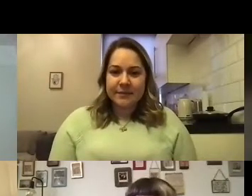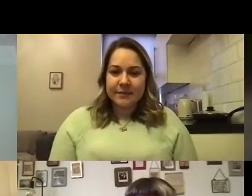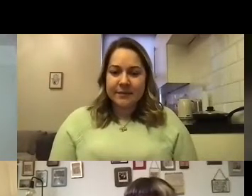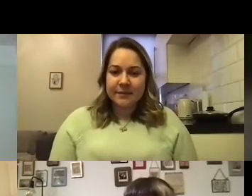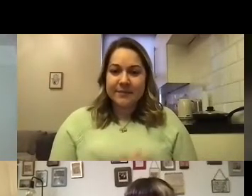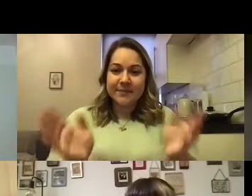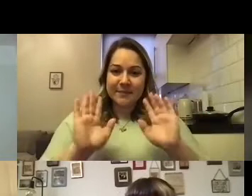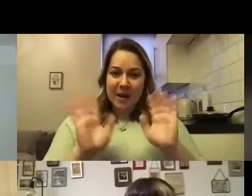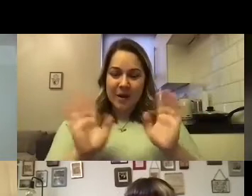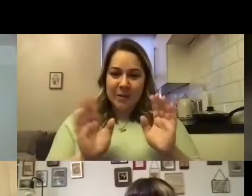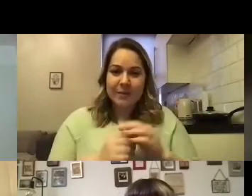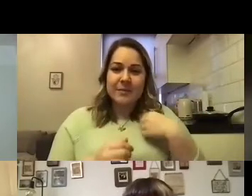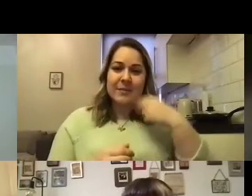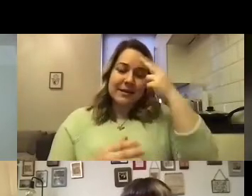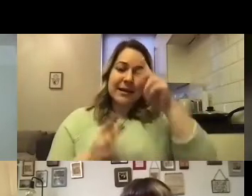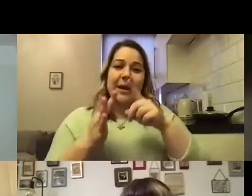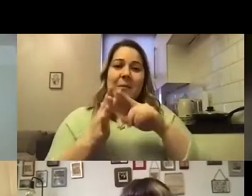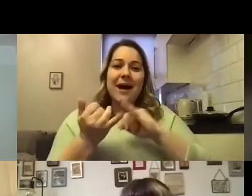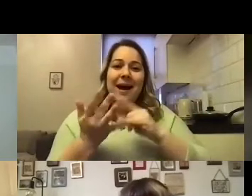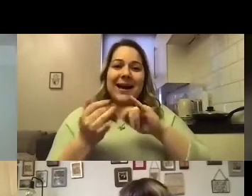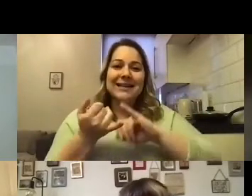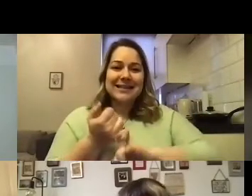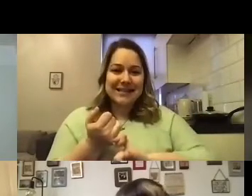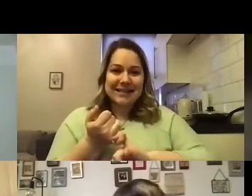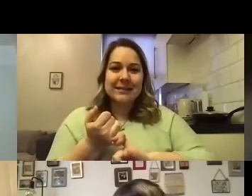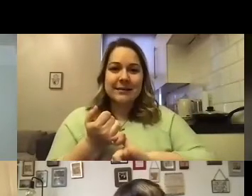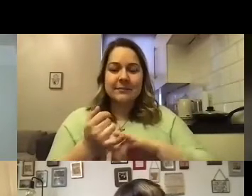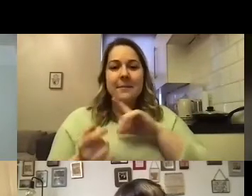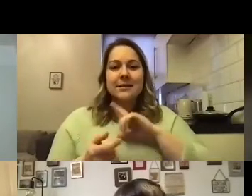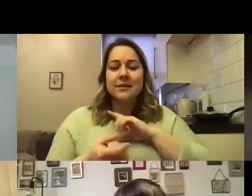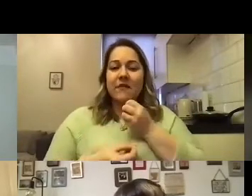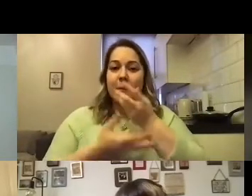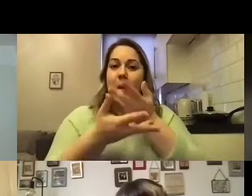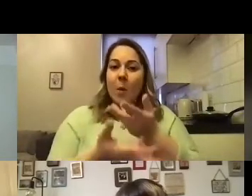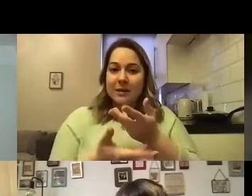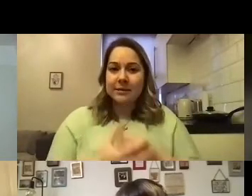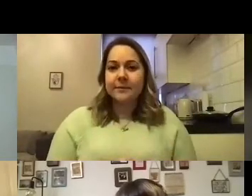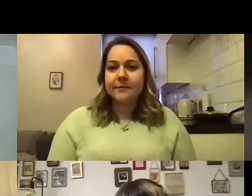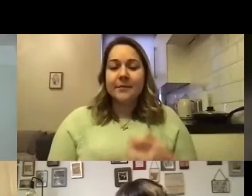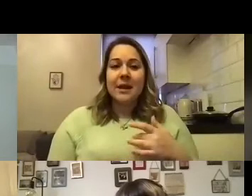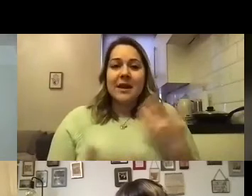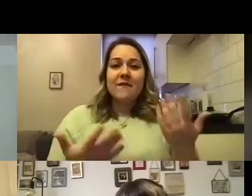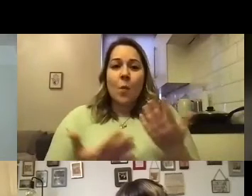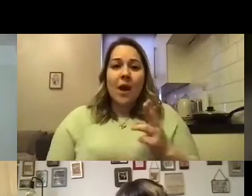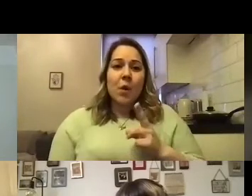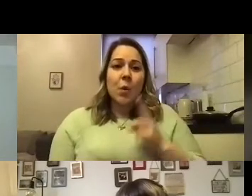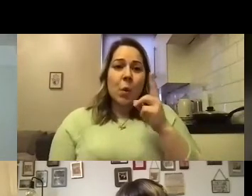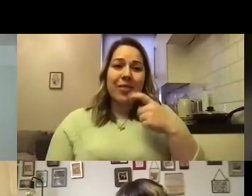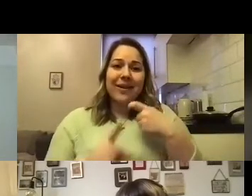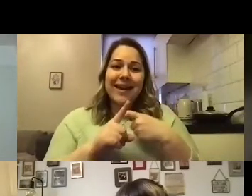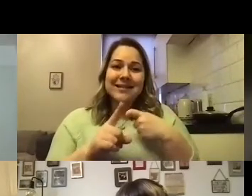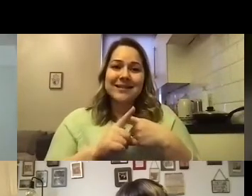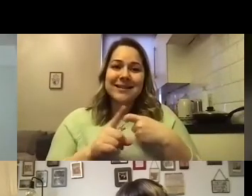Greetings, everyone. Yes, I'm Isis, and I'm a poet. I live in North Kensington, in Kensington and